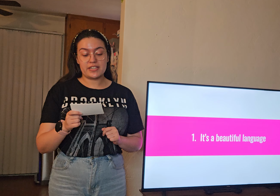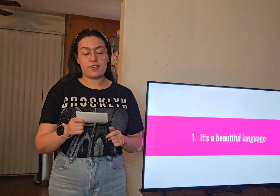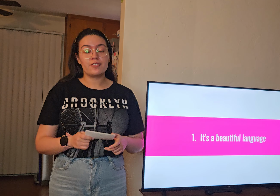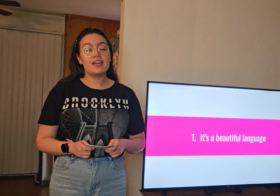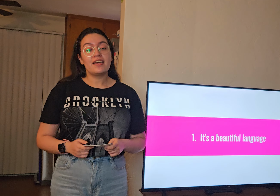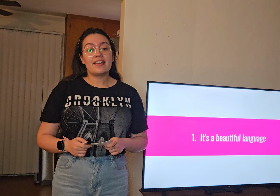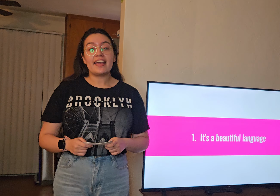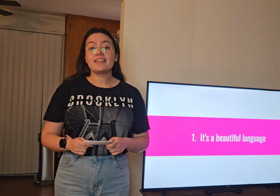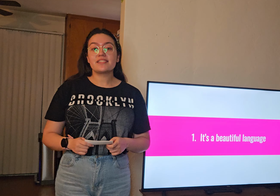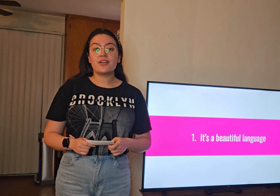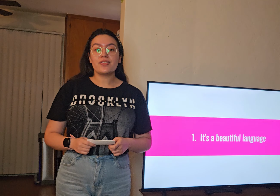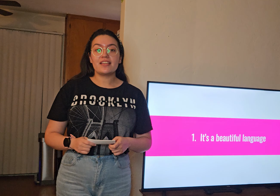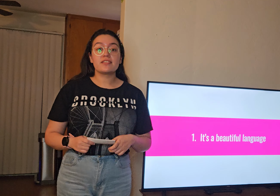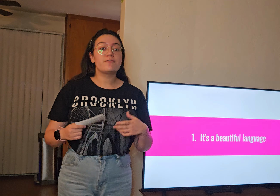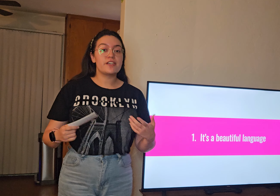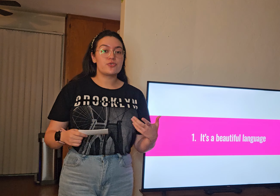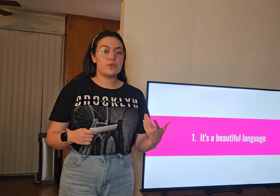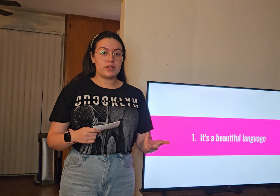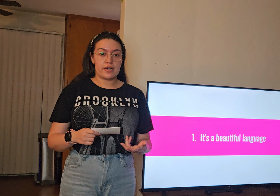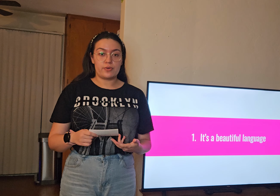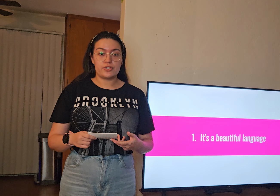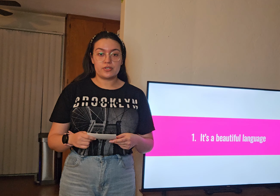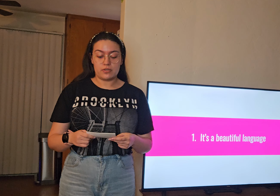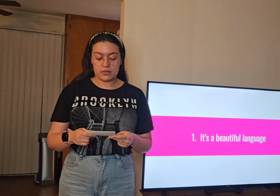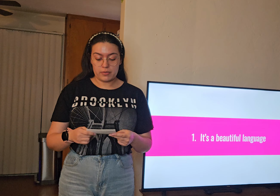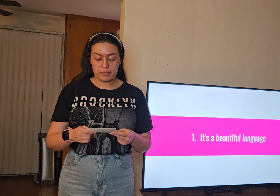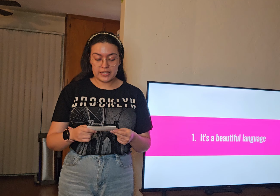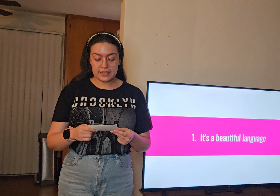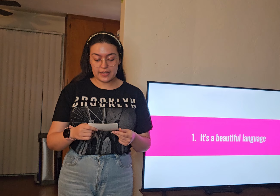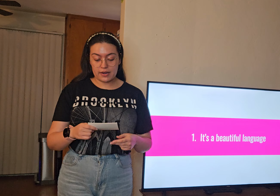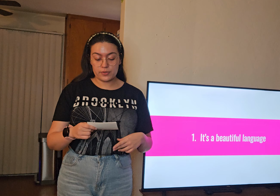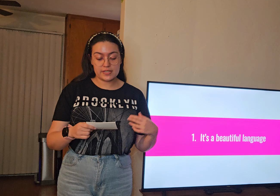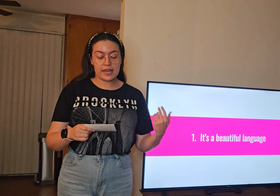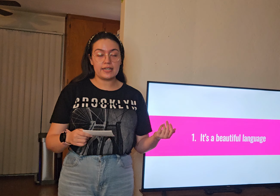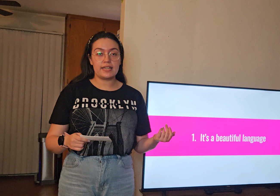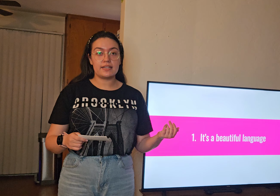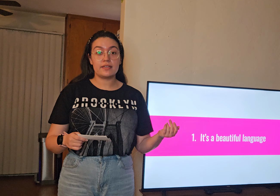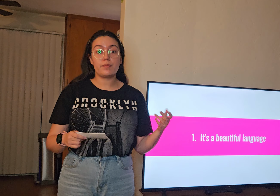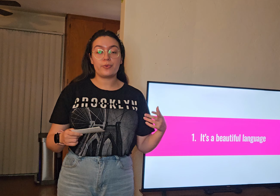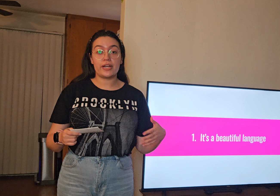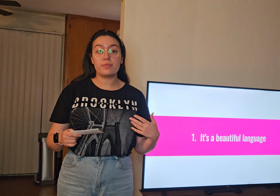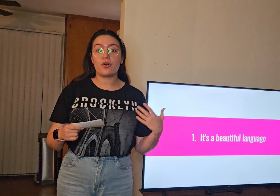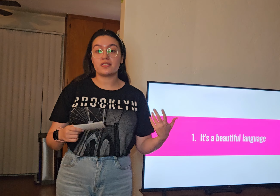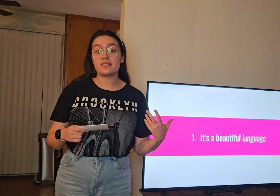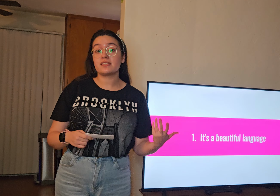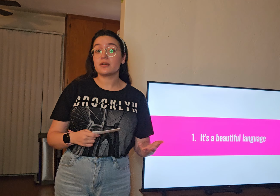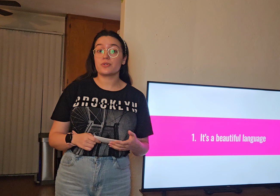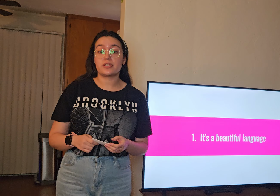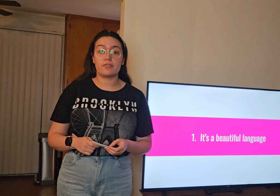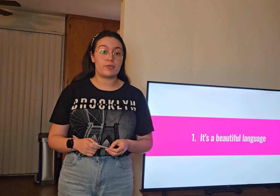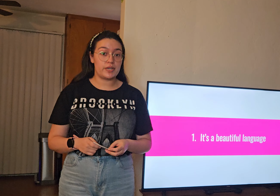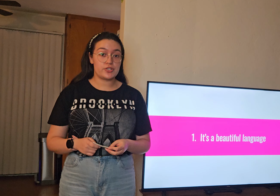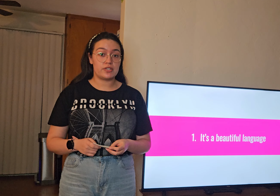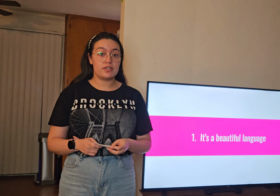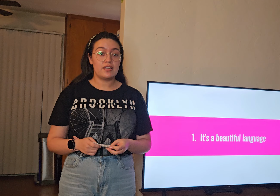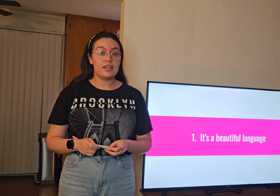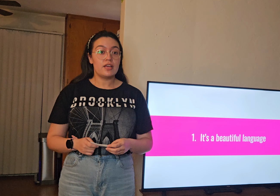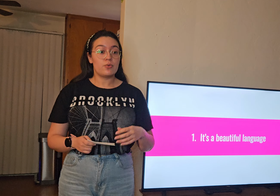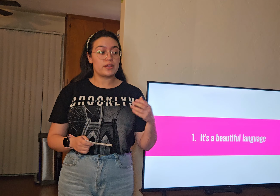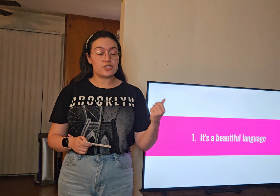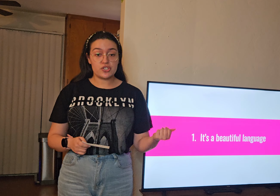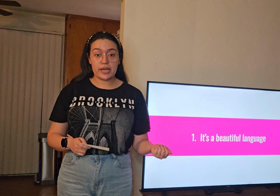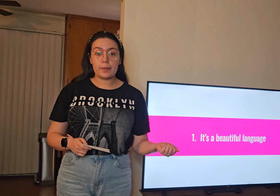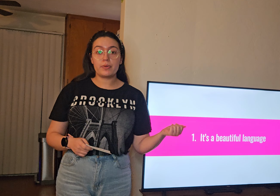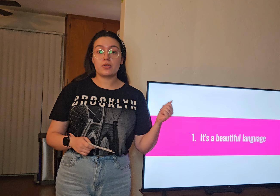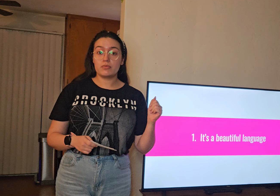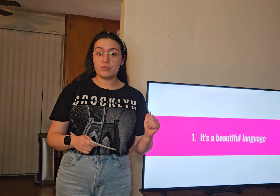Association of the Deaf, ASL is a visual language, meaning that with signing, the brain processes linguistic information.